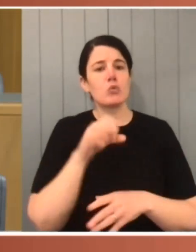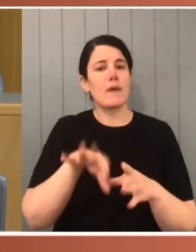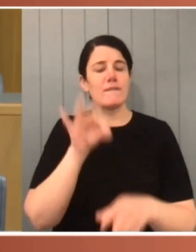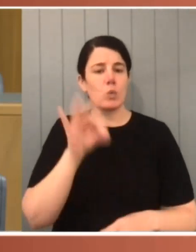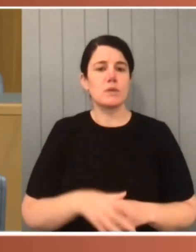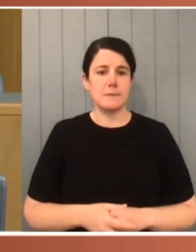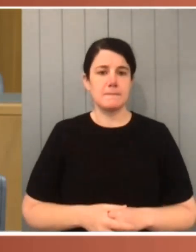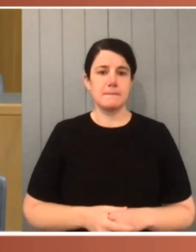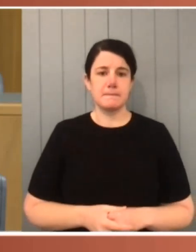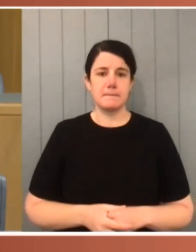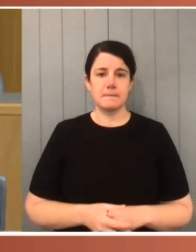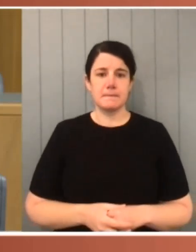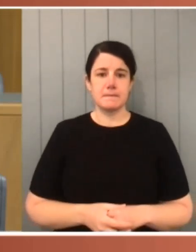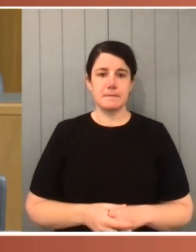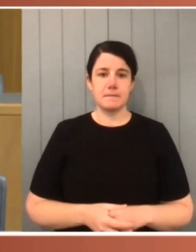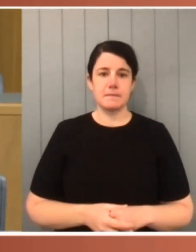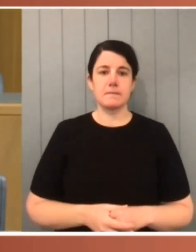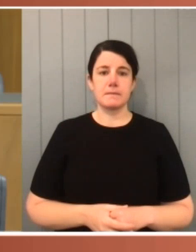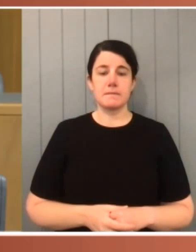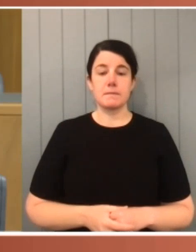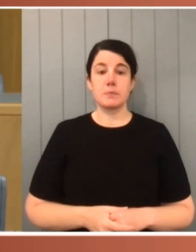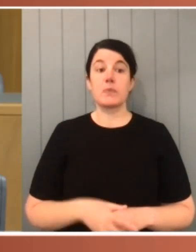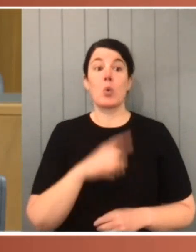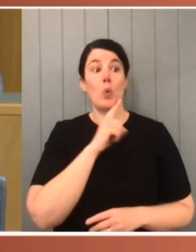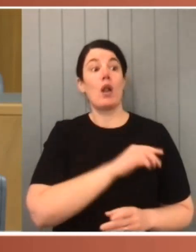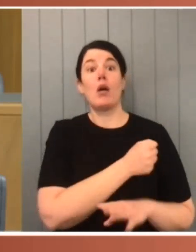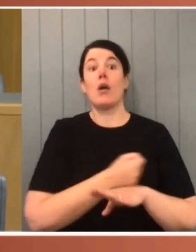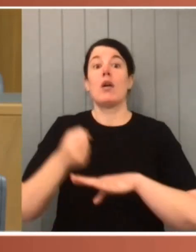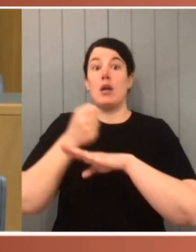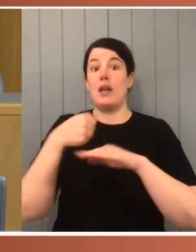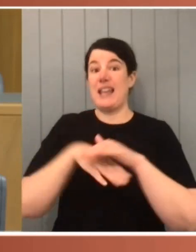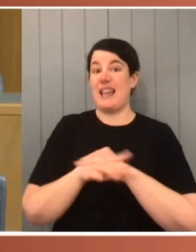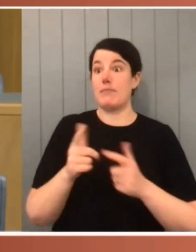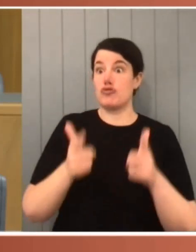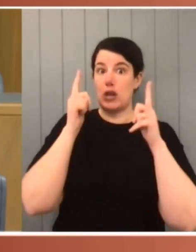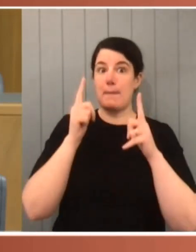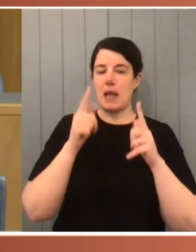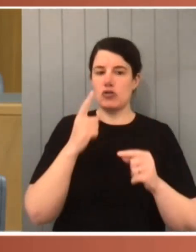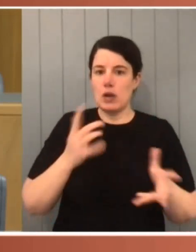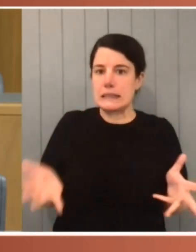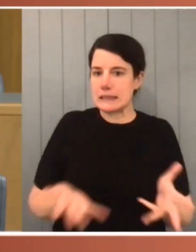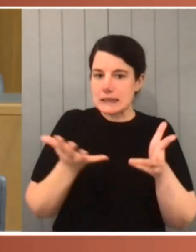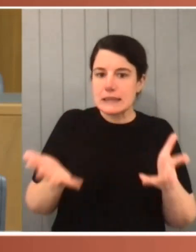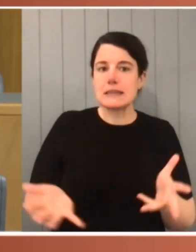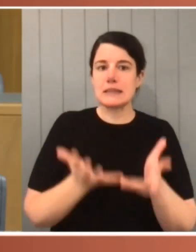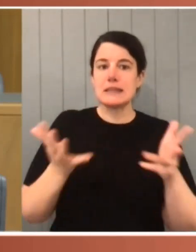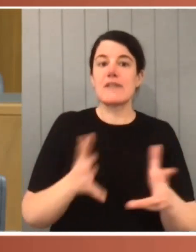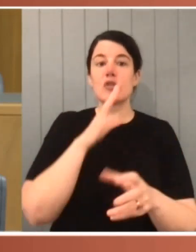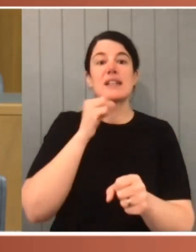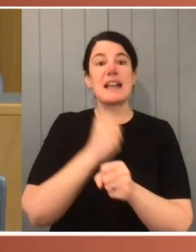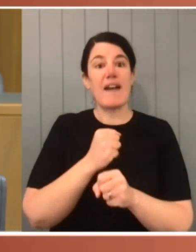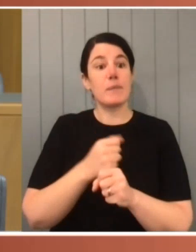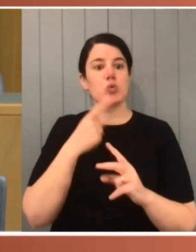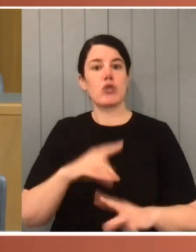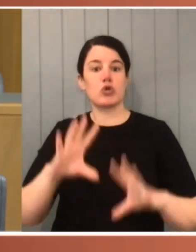Similarly, once in office, Kennett spurred calls from the Victorian Liberal division for his government to end compulsory